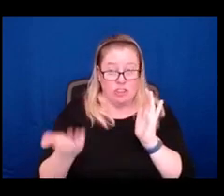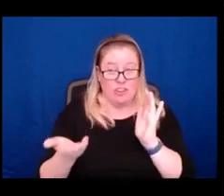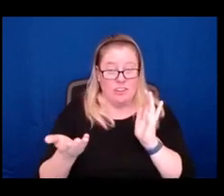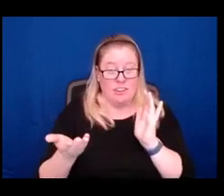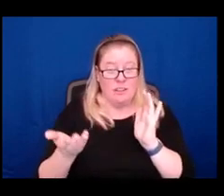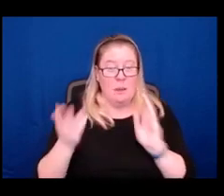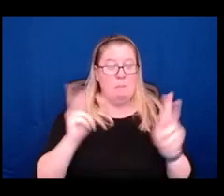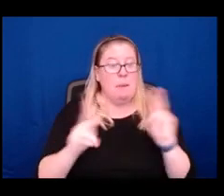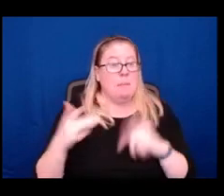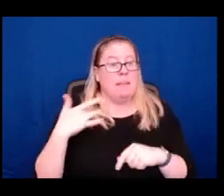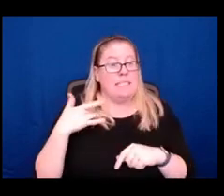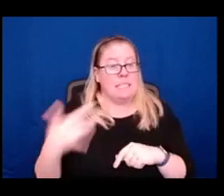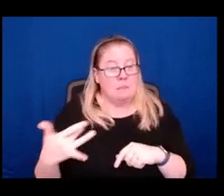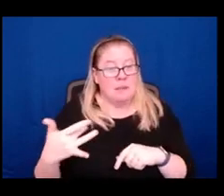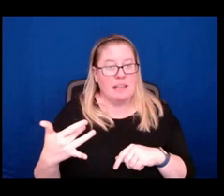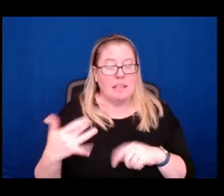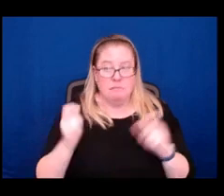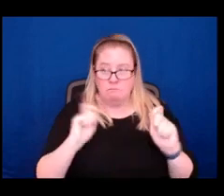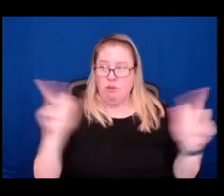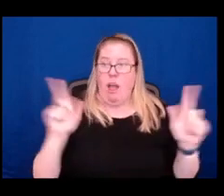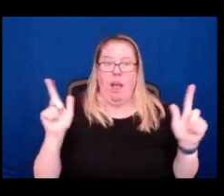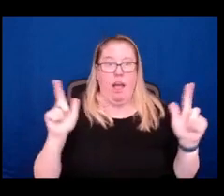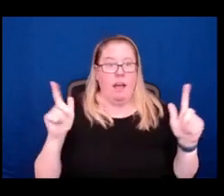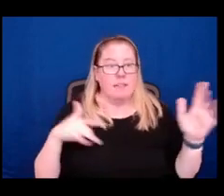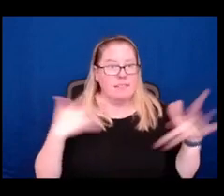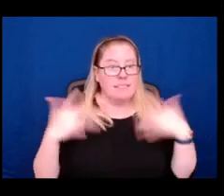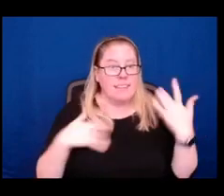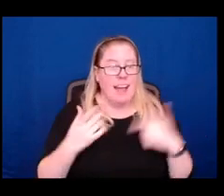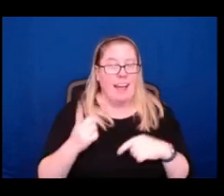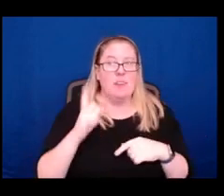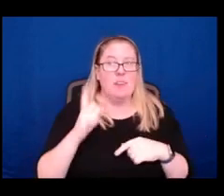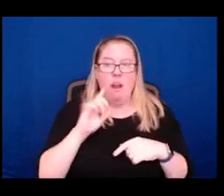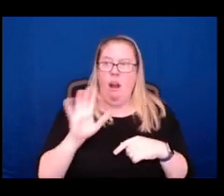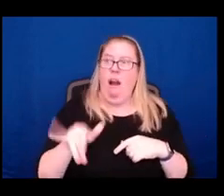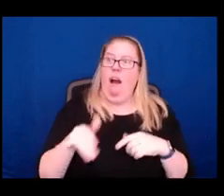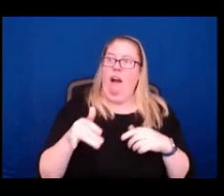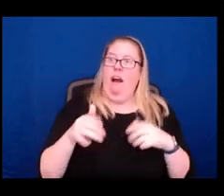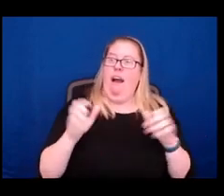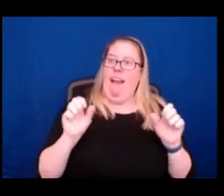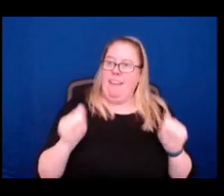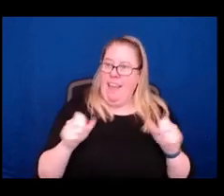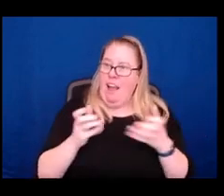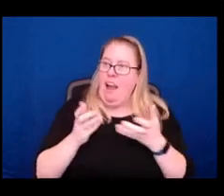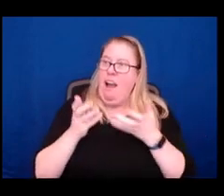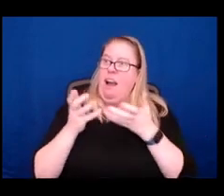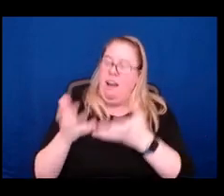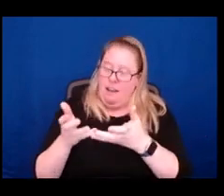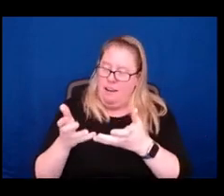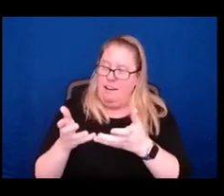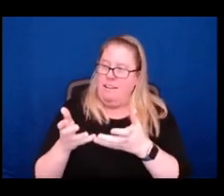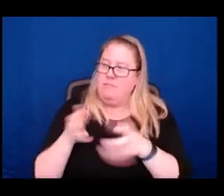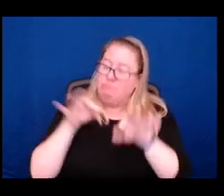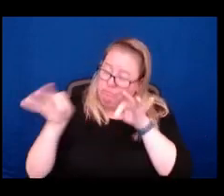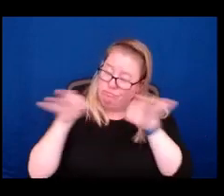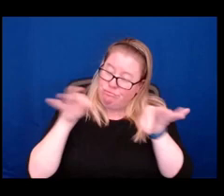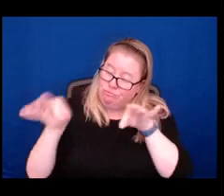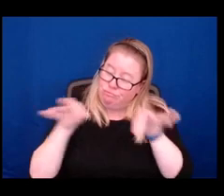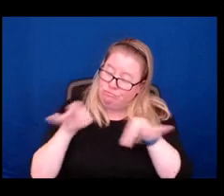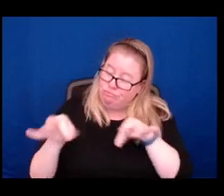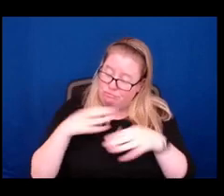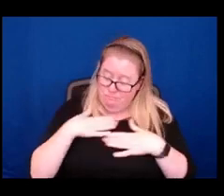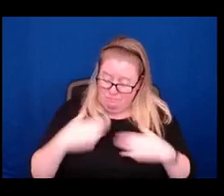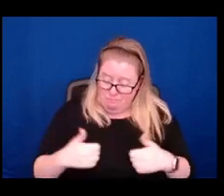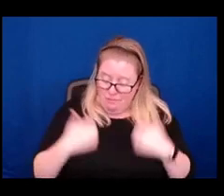are typically surprised and excited when they hear they get to spend that much time just going through what's going on. We do